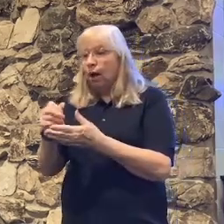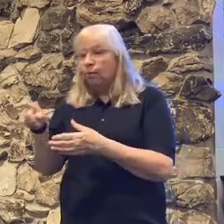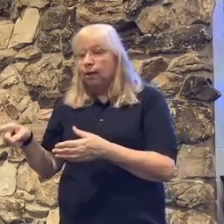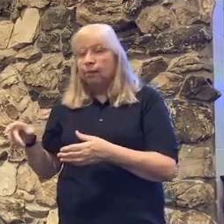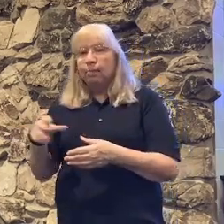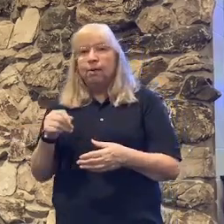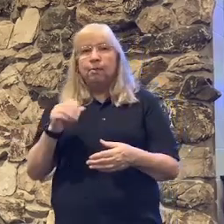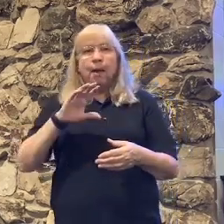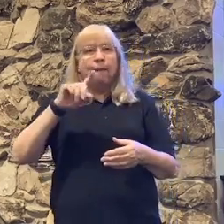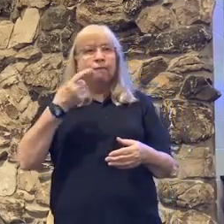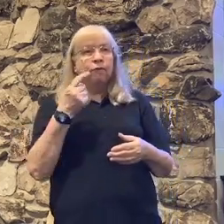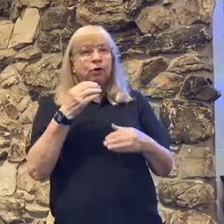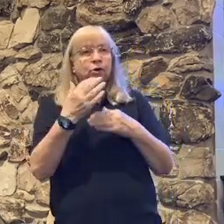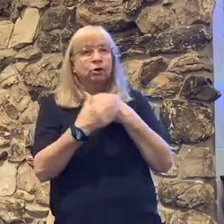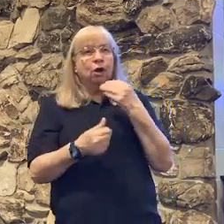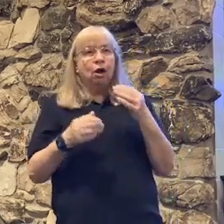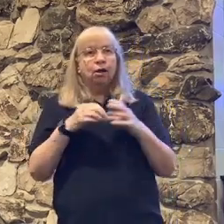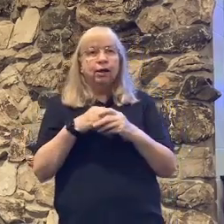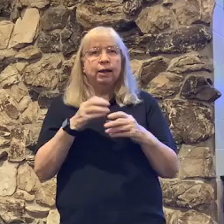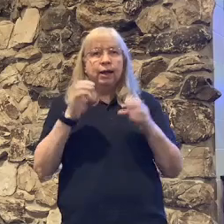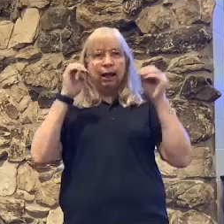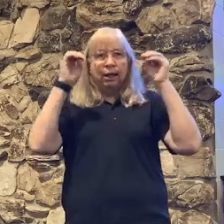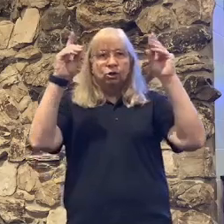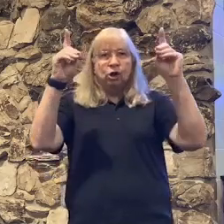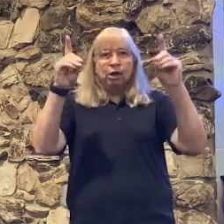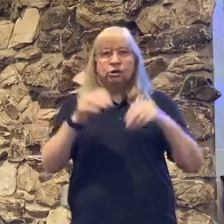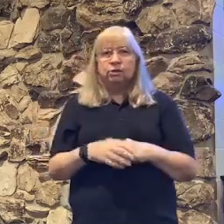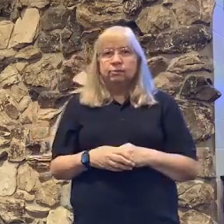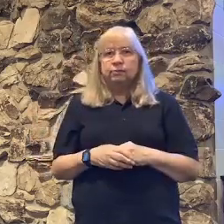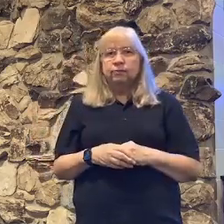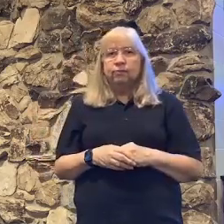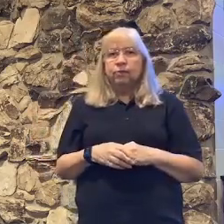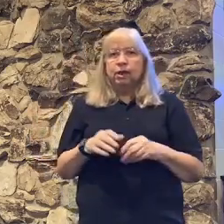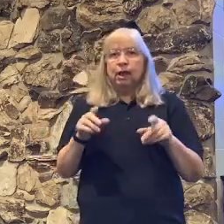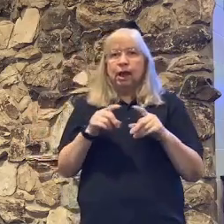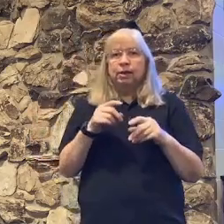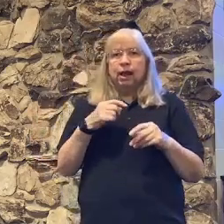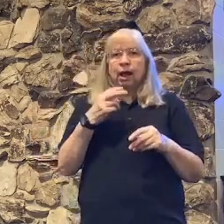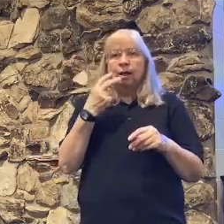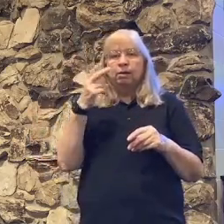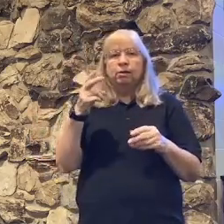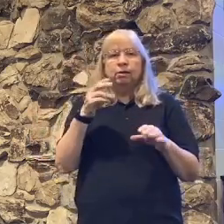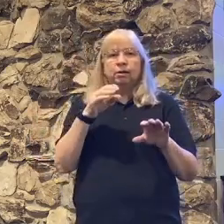call into education. As I look back in life.